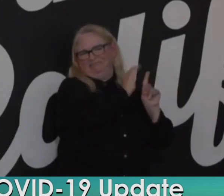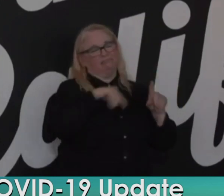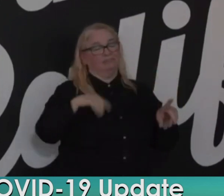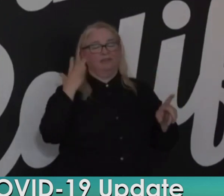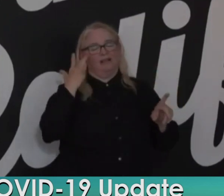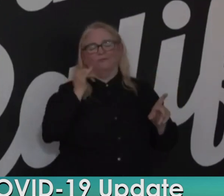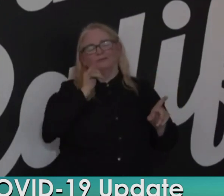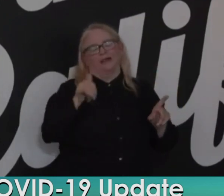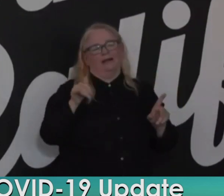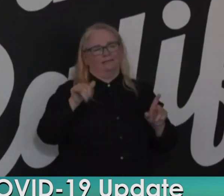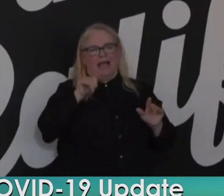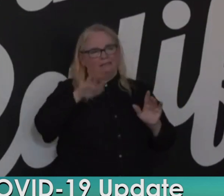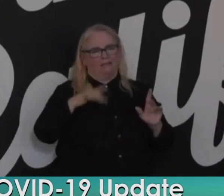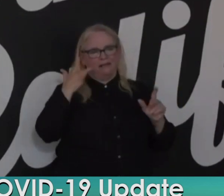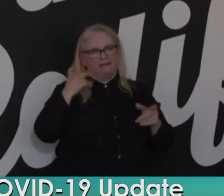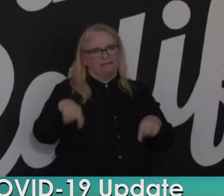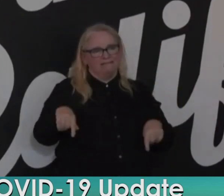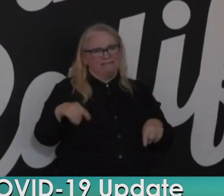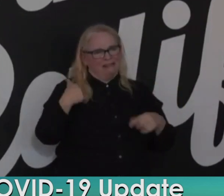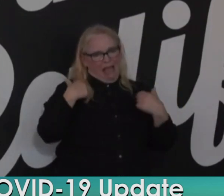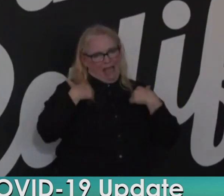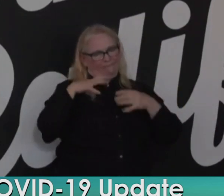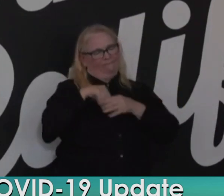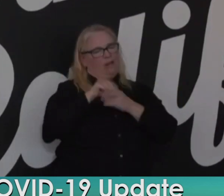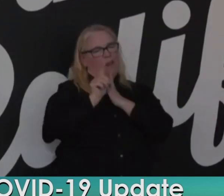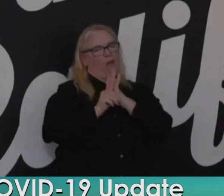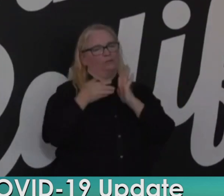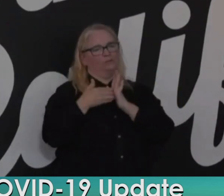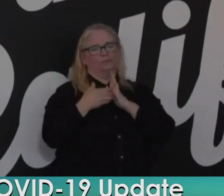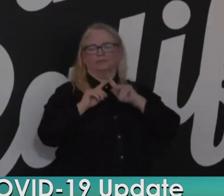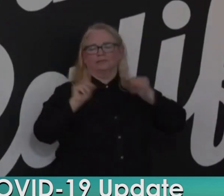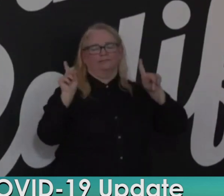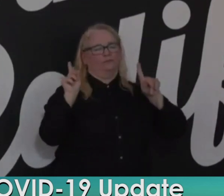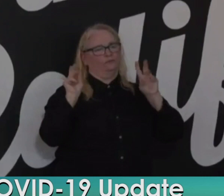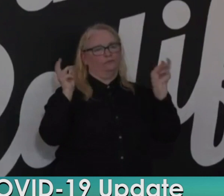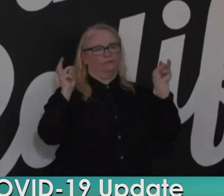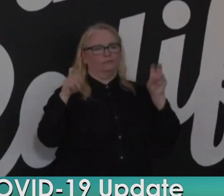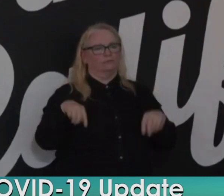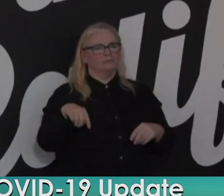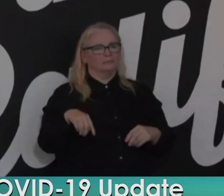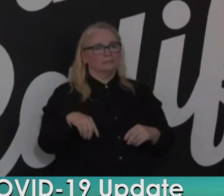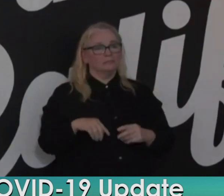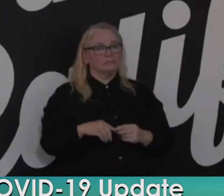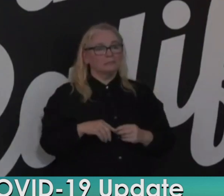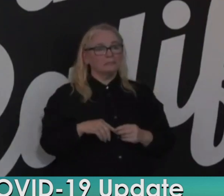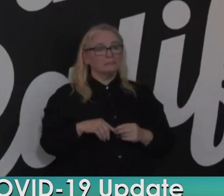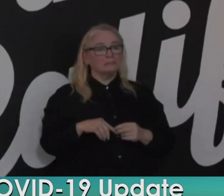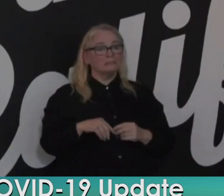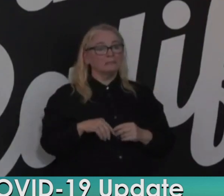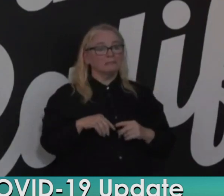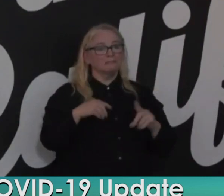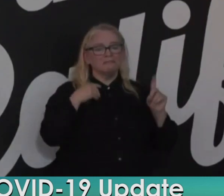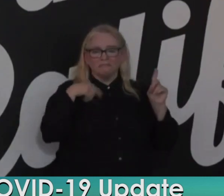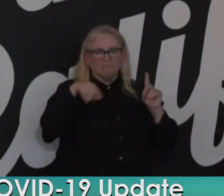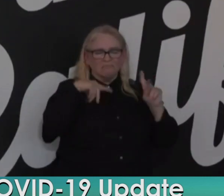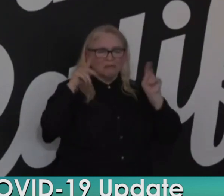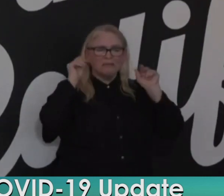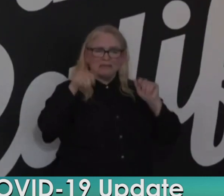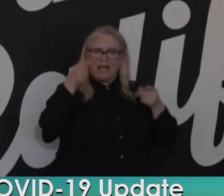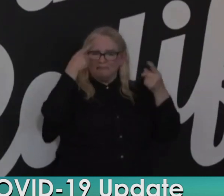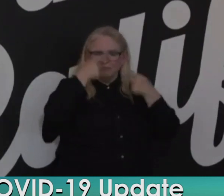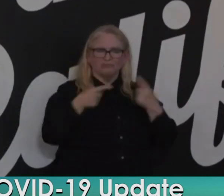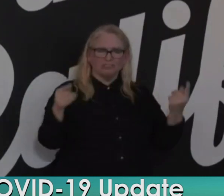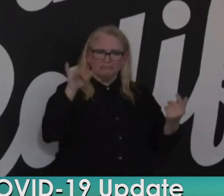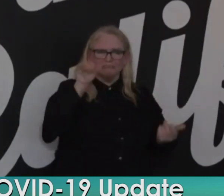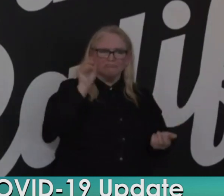many lawsuits we're engaged in with the administration. So good people can disagree on that, but on the issue of bailing out well-managed